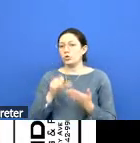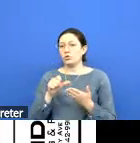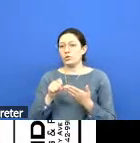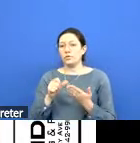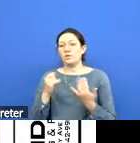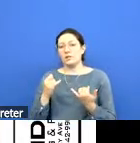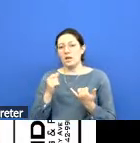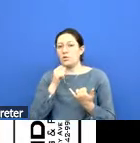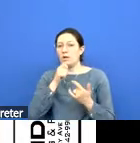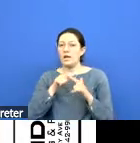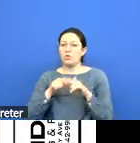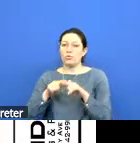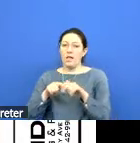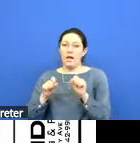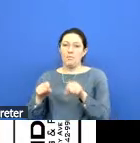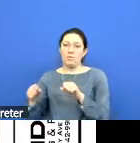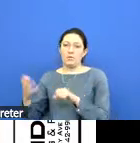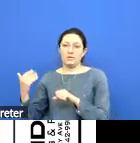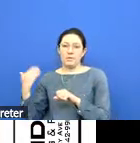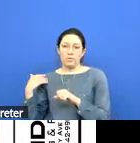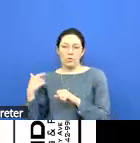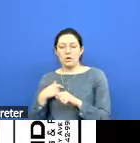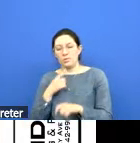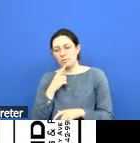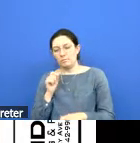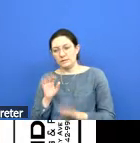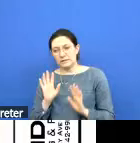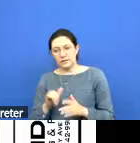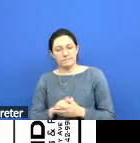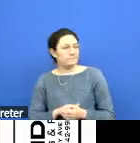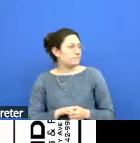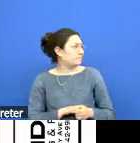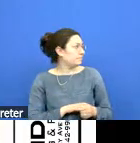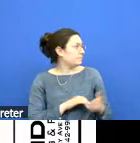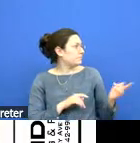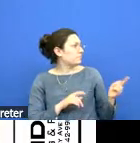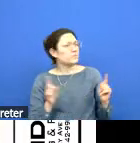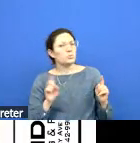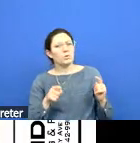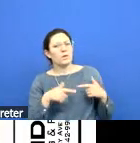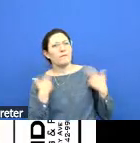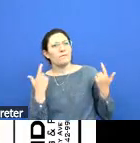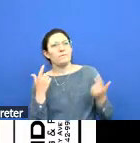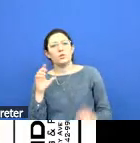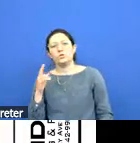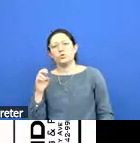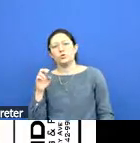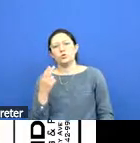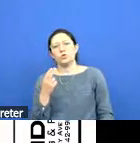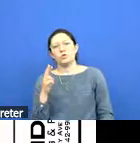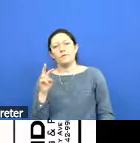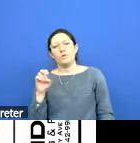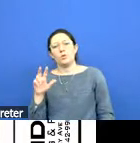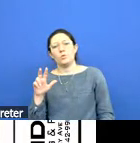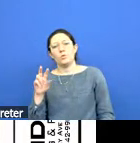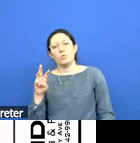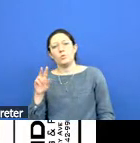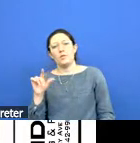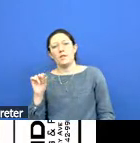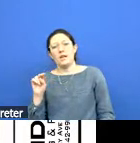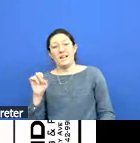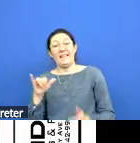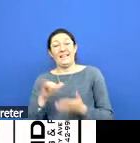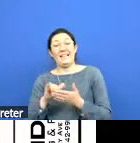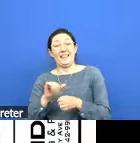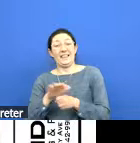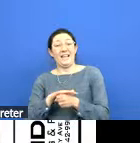as reliable as they once were. I'll just put it that way. Deb, whereabouts are you from this? So we're on Churchview Lane, which is right in that Yeah, development. if you